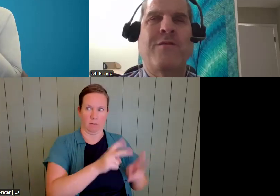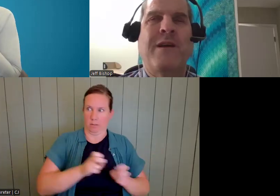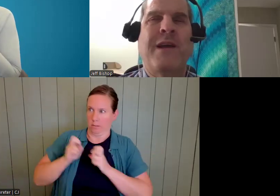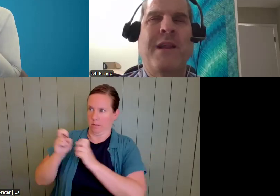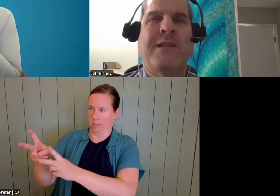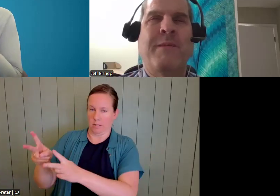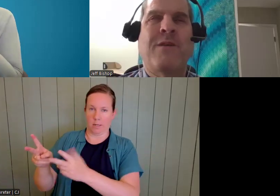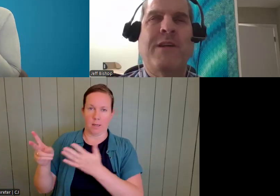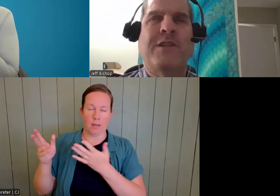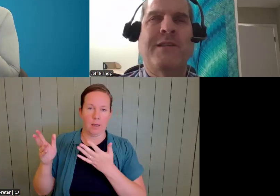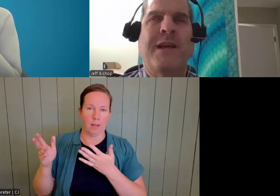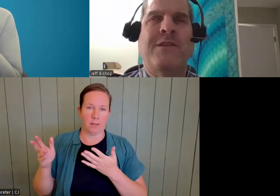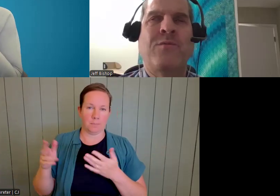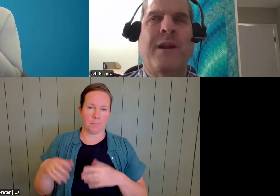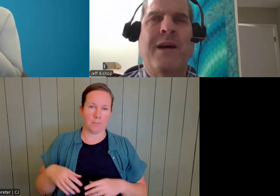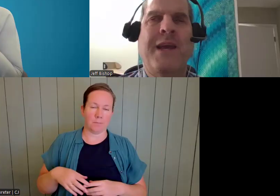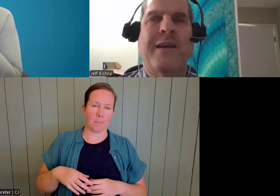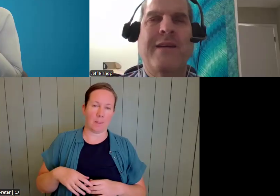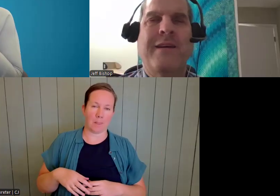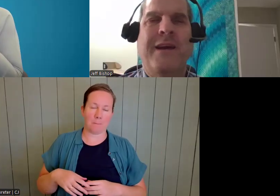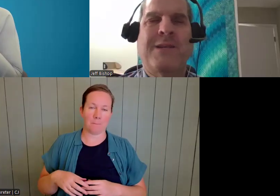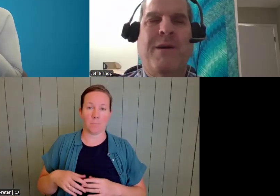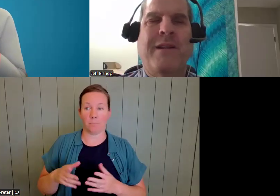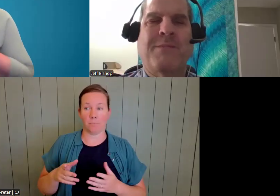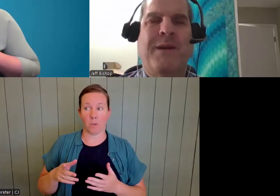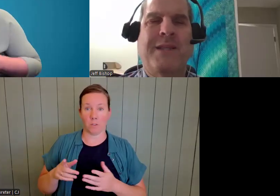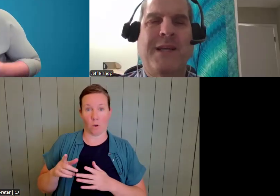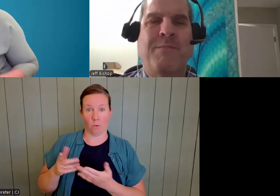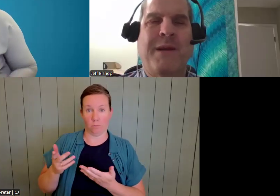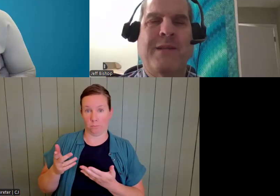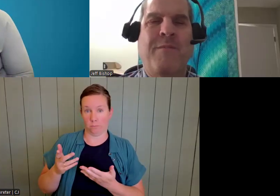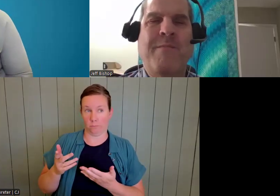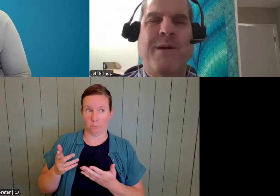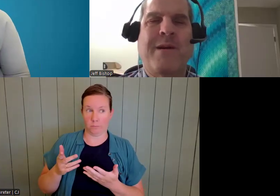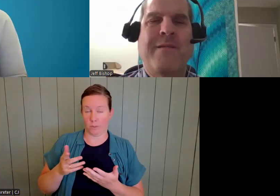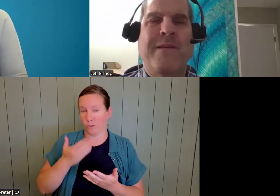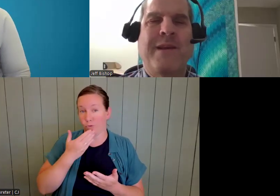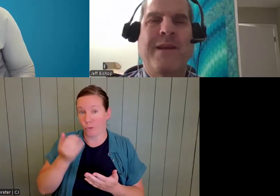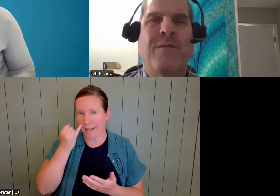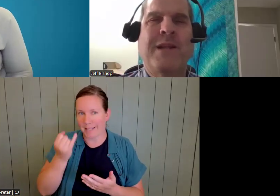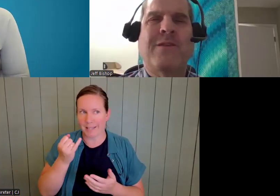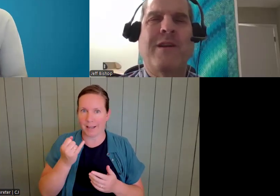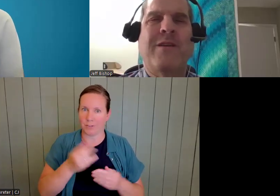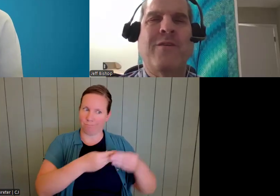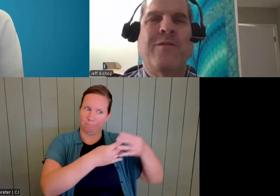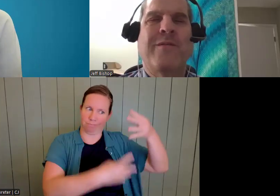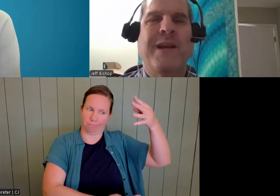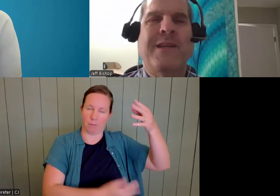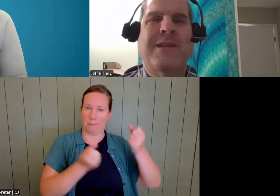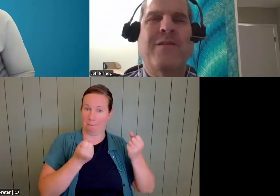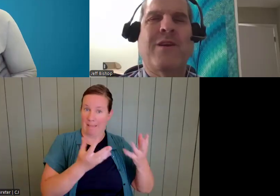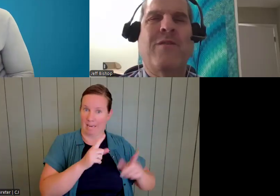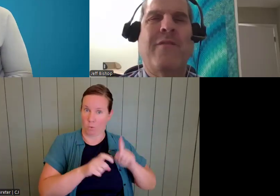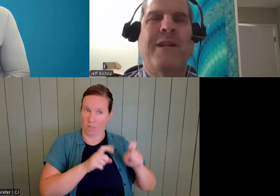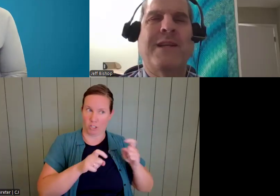questions as you would like as part of this process. Because remember, what it's going to do is